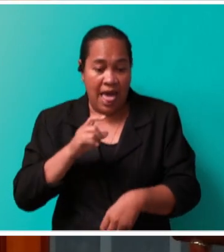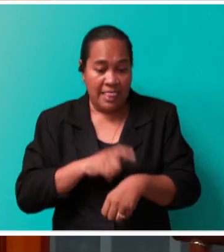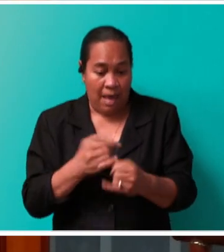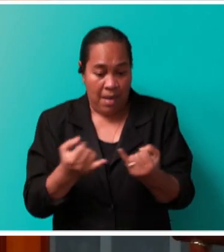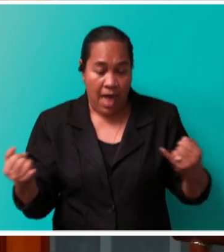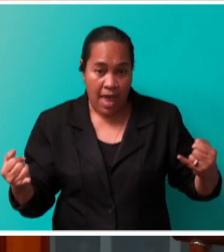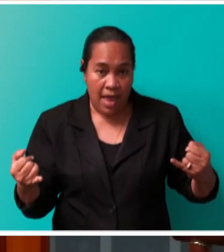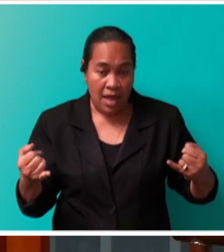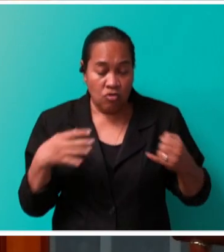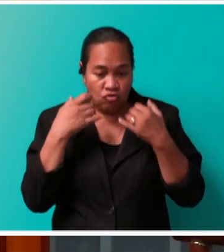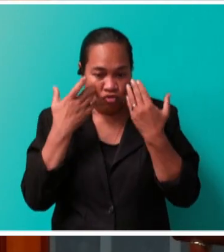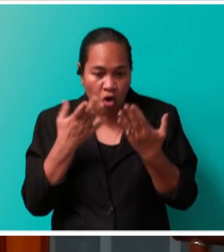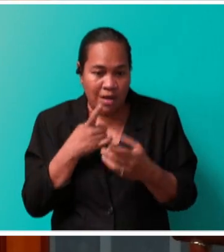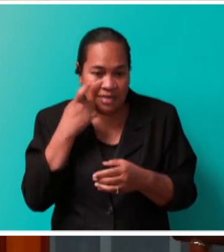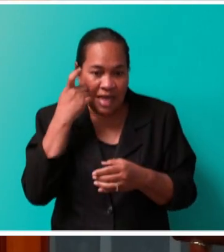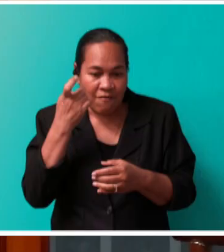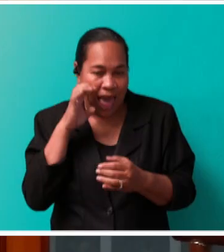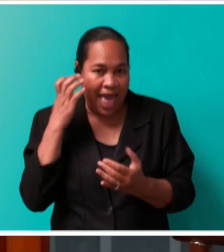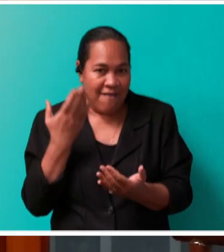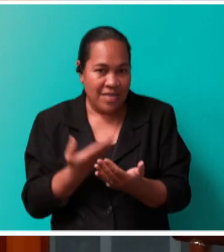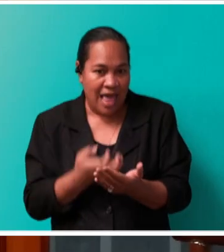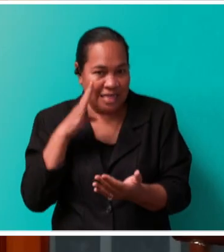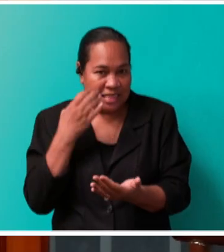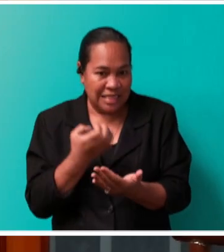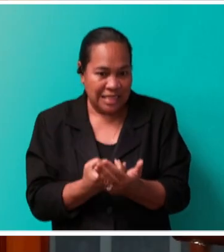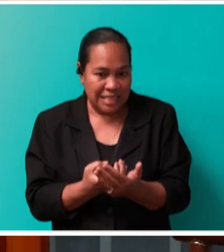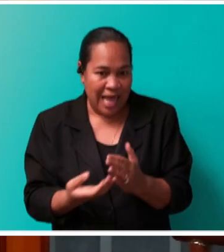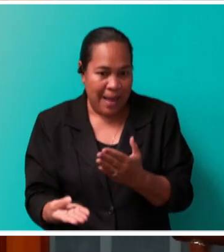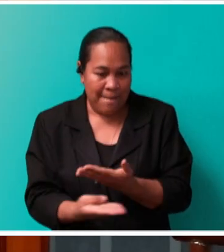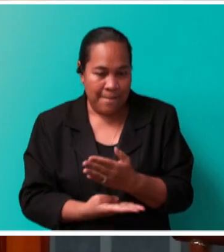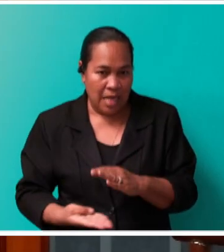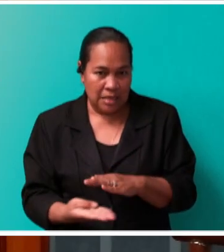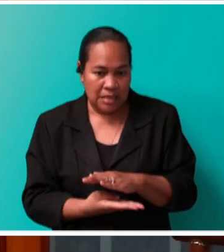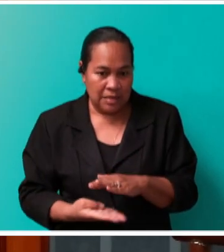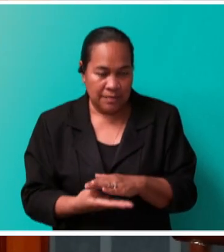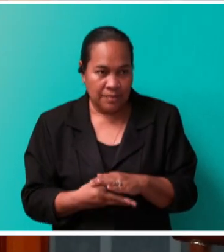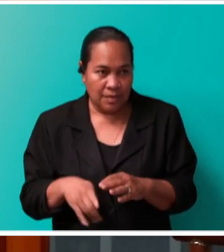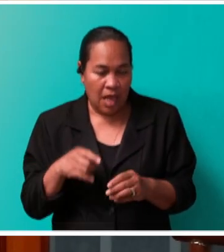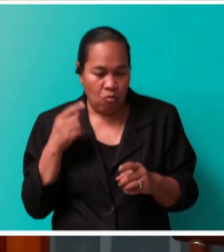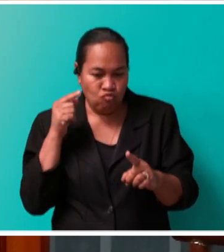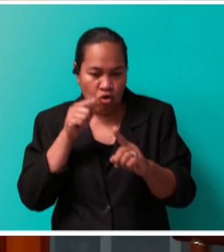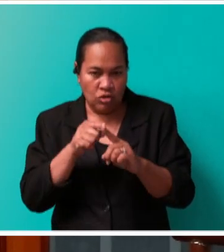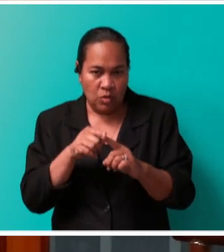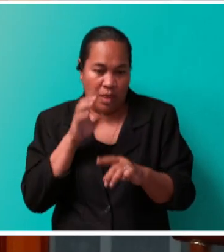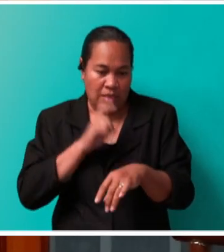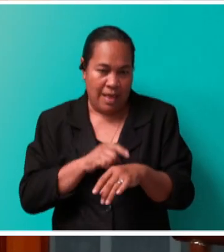careful, evidence-based approach that balances thorough analysis with timely delivery.